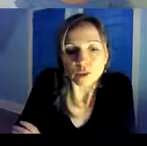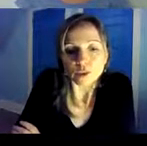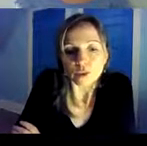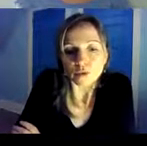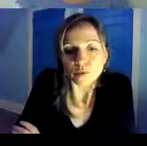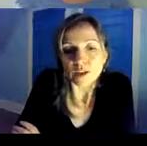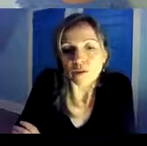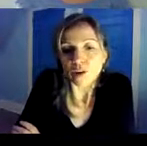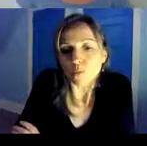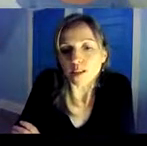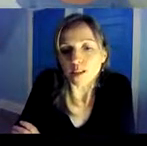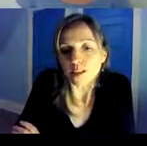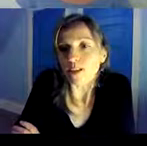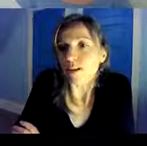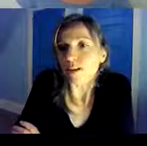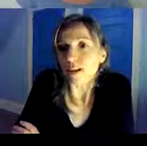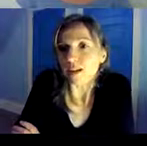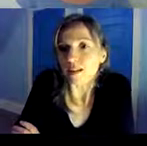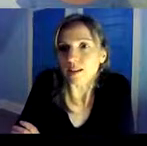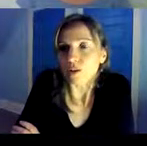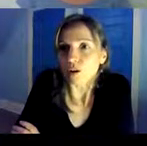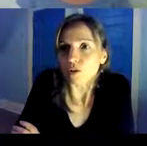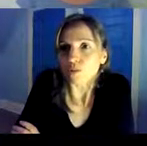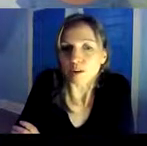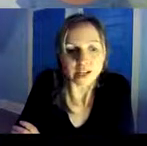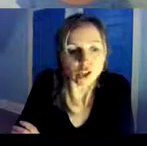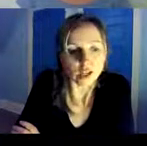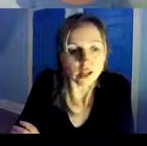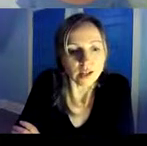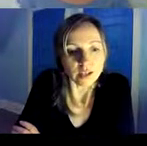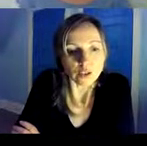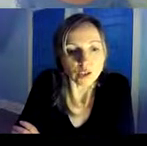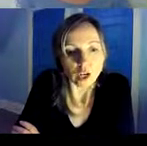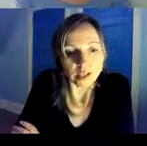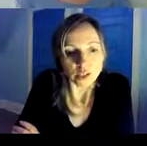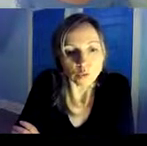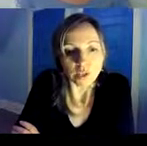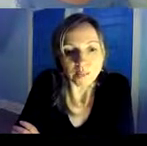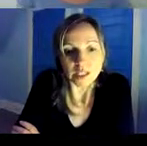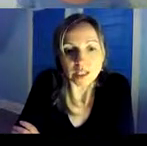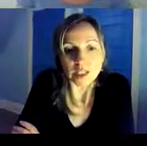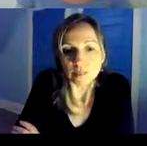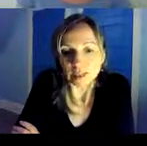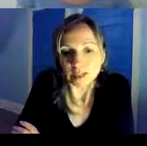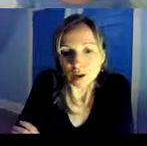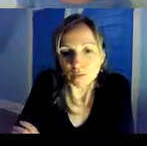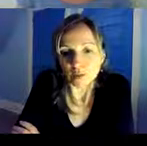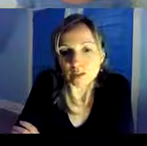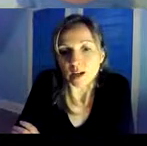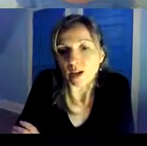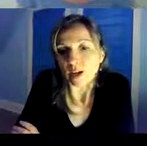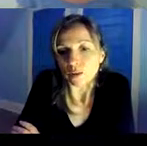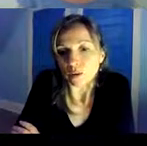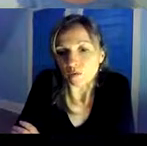or two or three other knotweeds in Canada that are also from Asia, including giant, Bohemian, and Himalayan